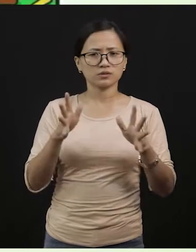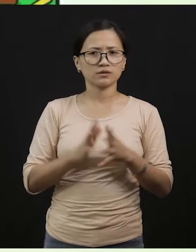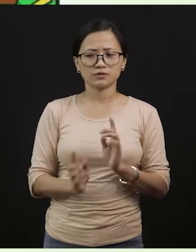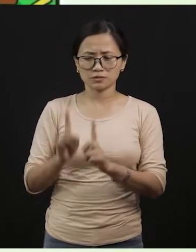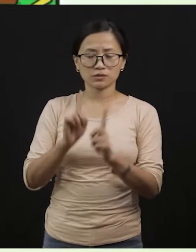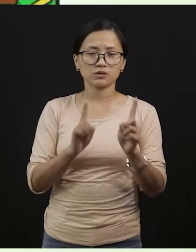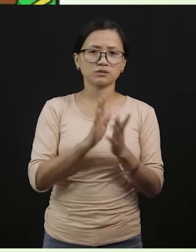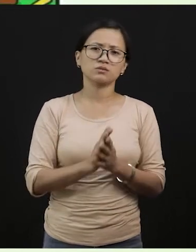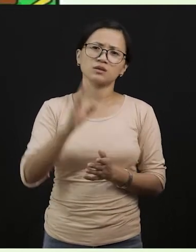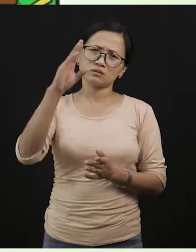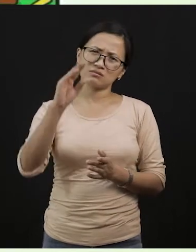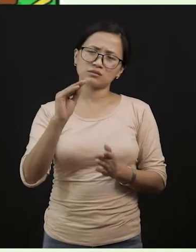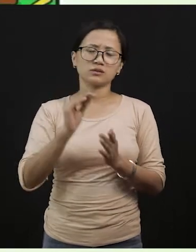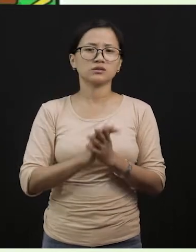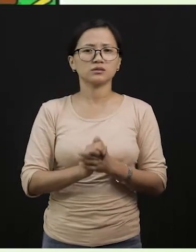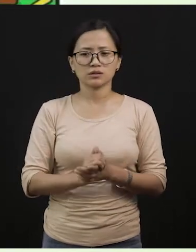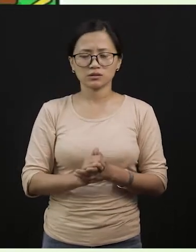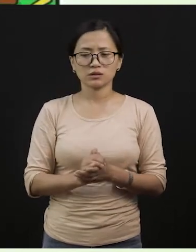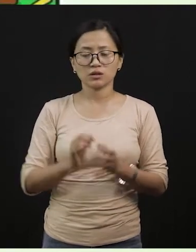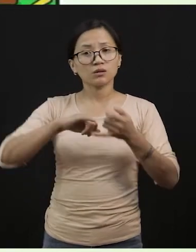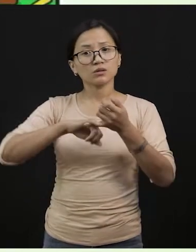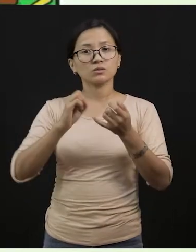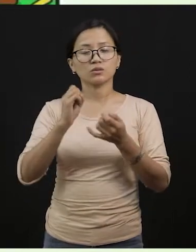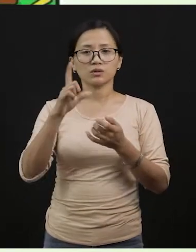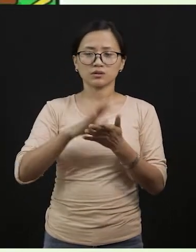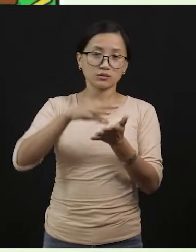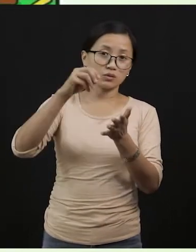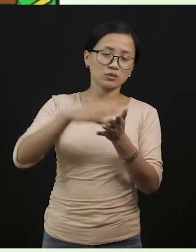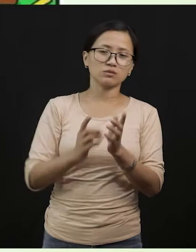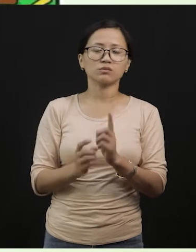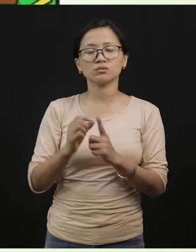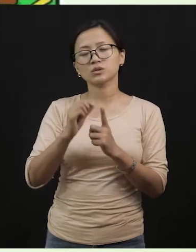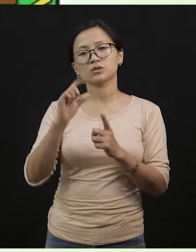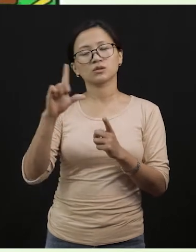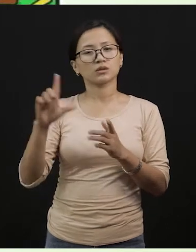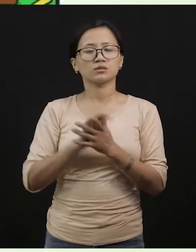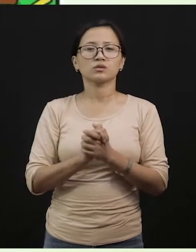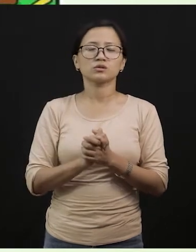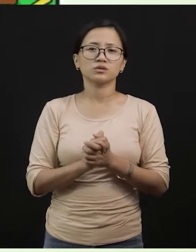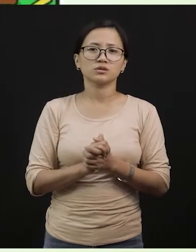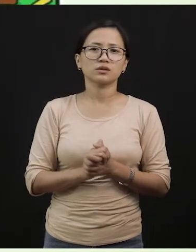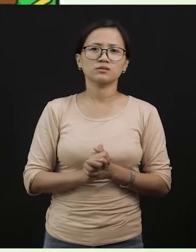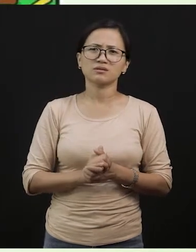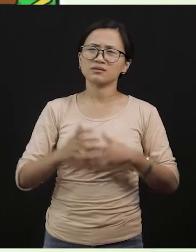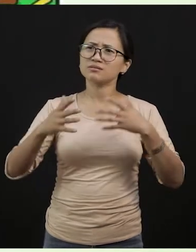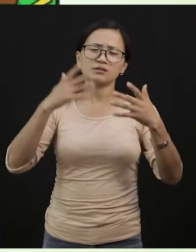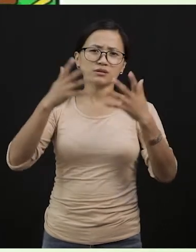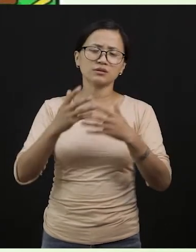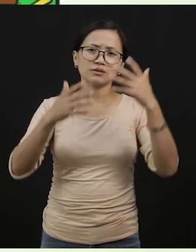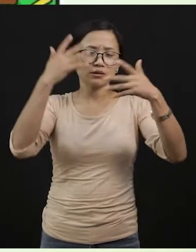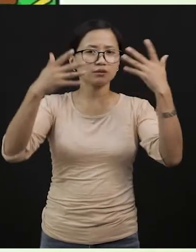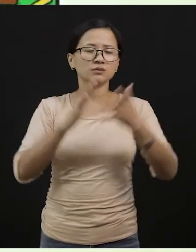pollution, and there will be less air pollution. Landslides can be prevented. There are so many things, but we are not going to be discussing about